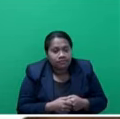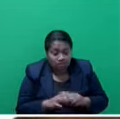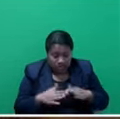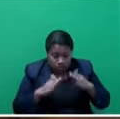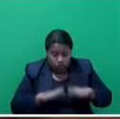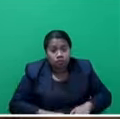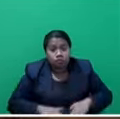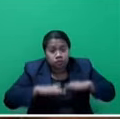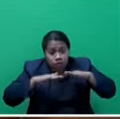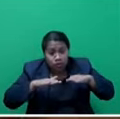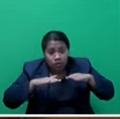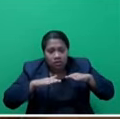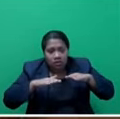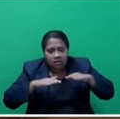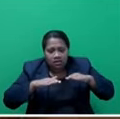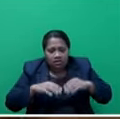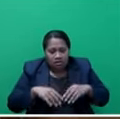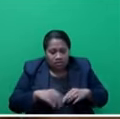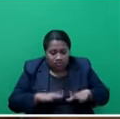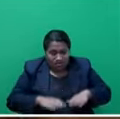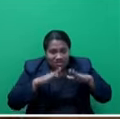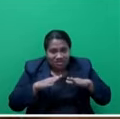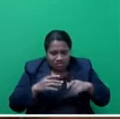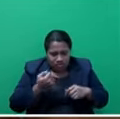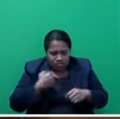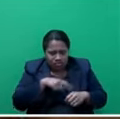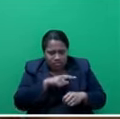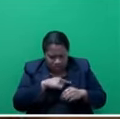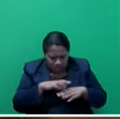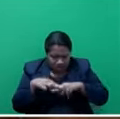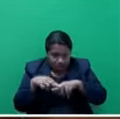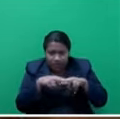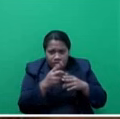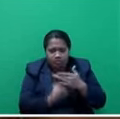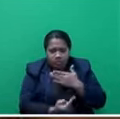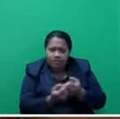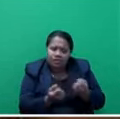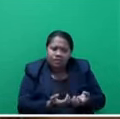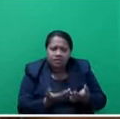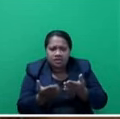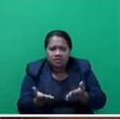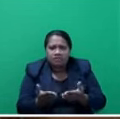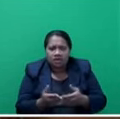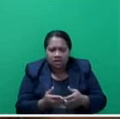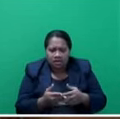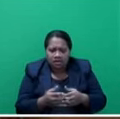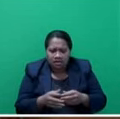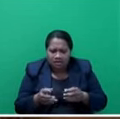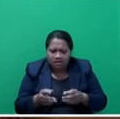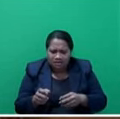the doors of our Pacific homes, Fiji has offered permanent refuge to the citizens of Tuvalu and